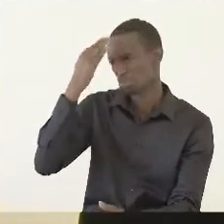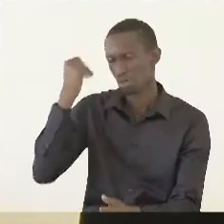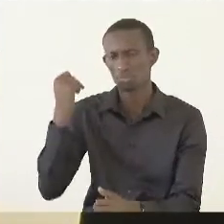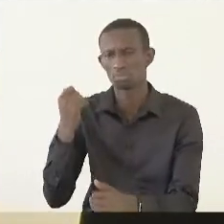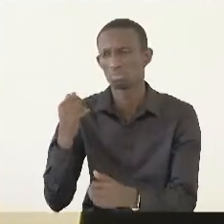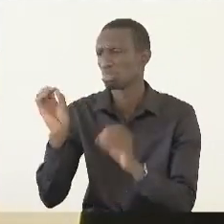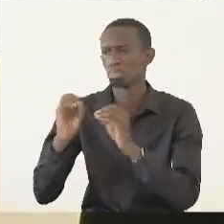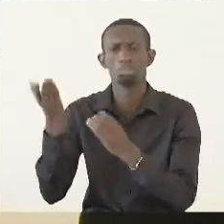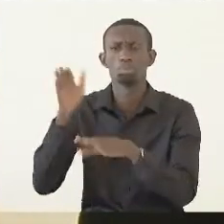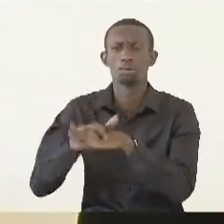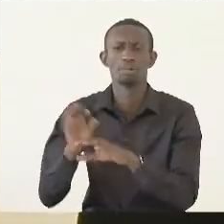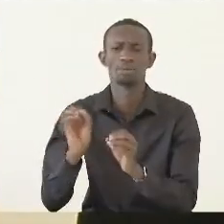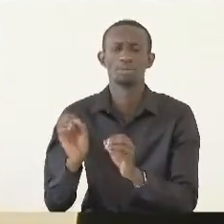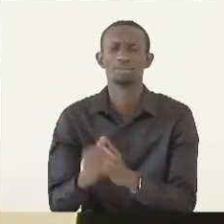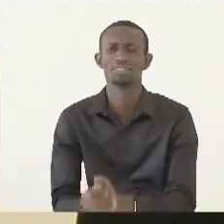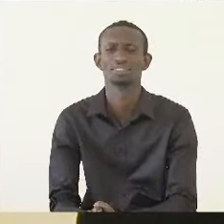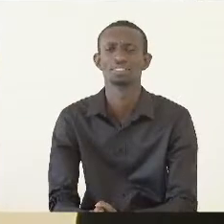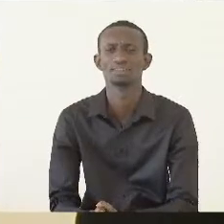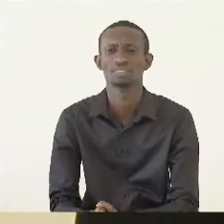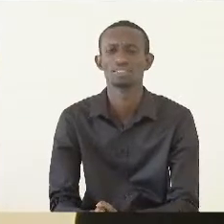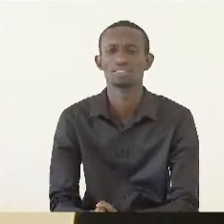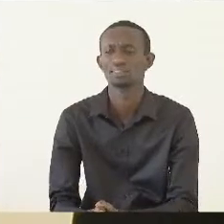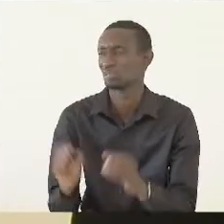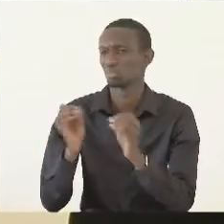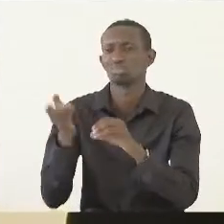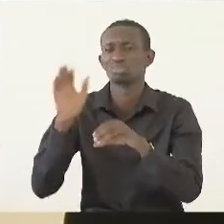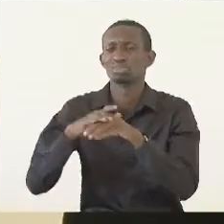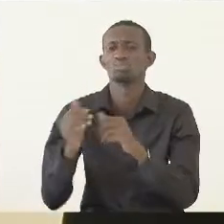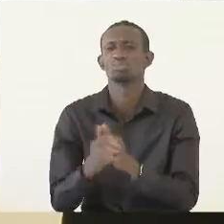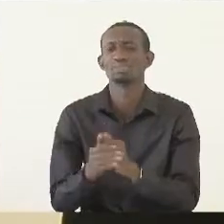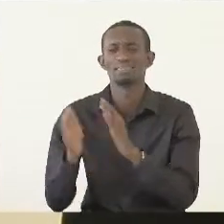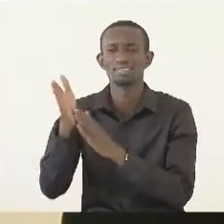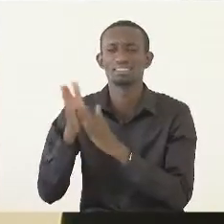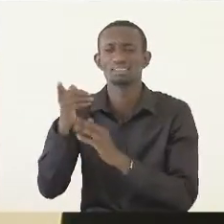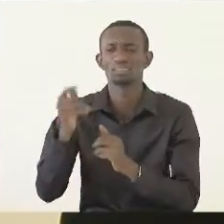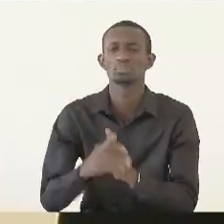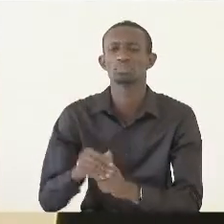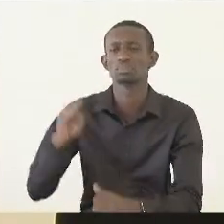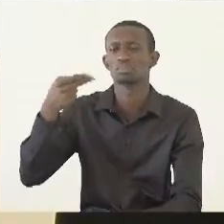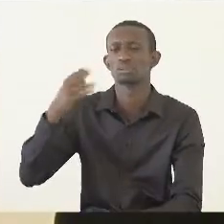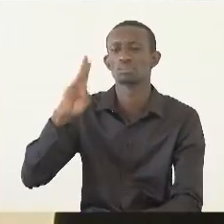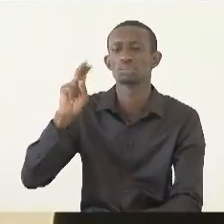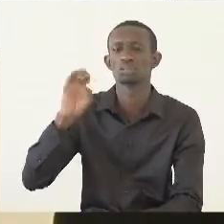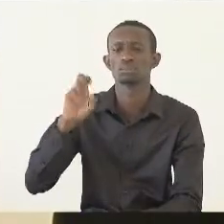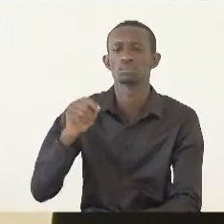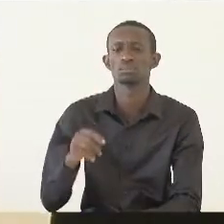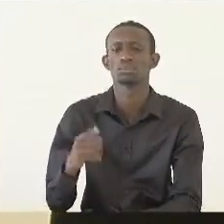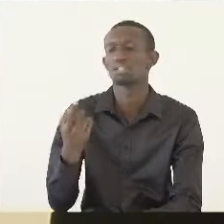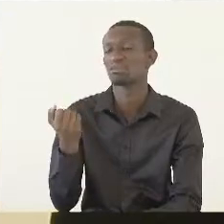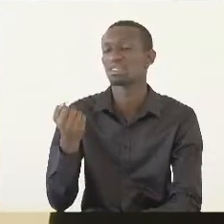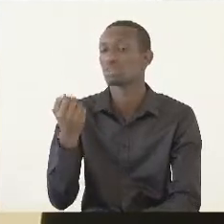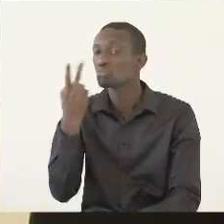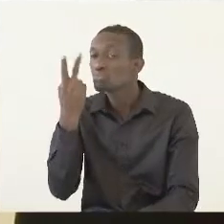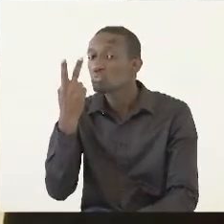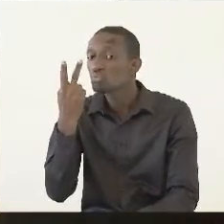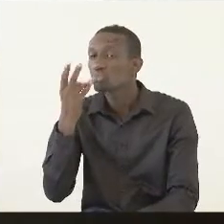directly, this carboxylic acid is not attached directly on this benzene. So it has two carbon